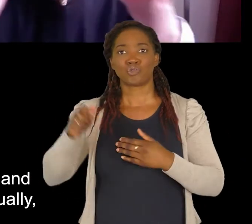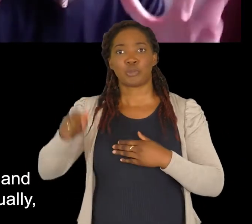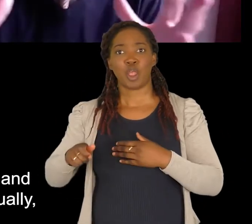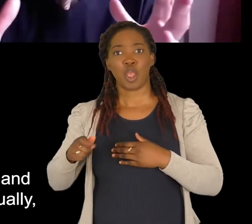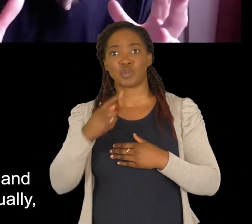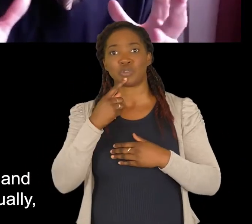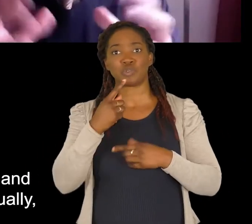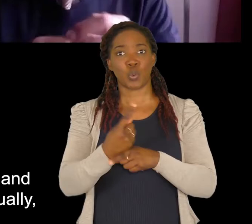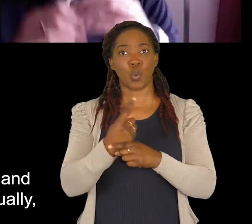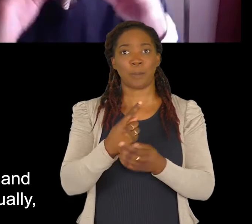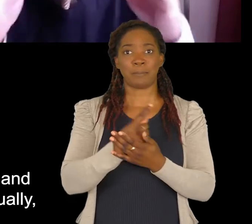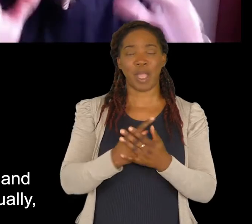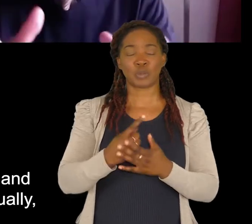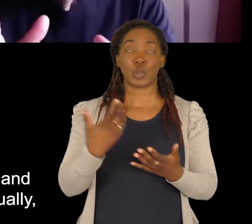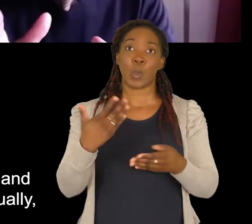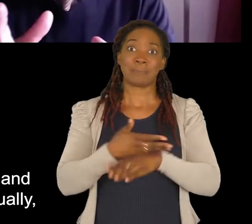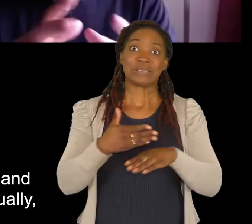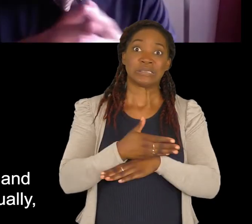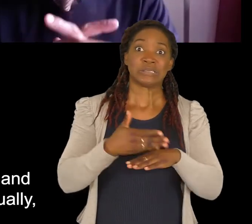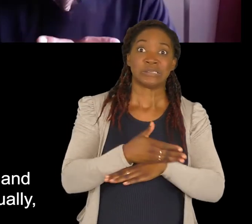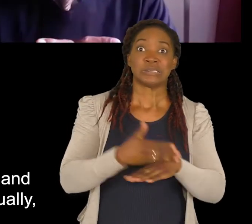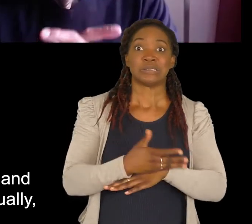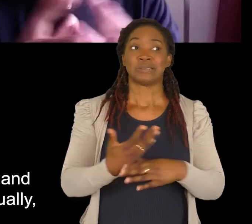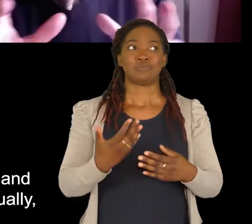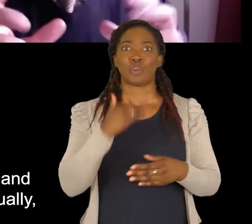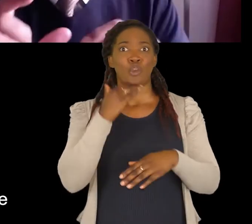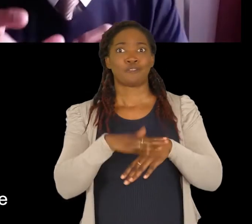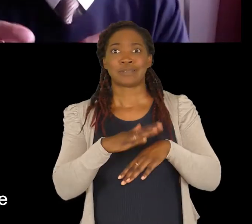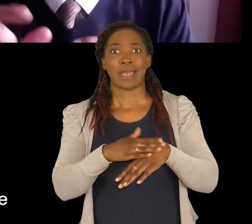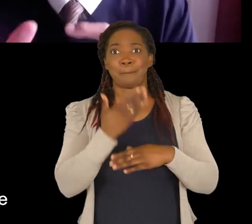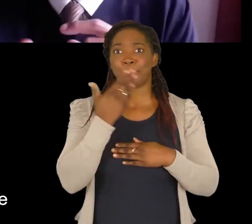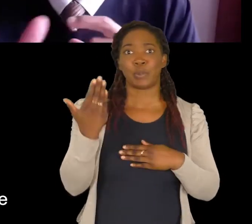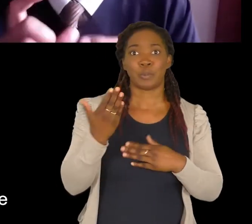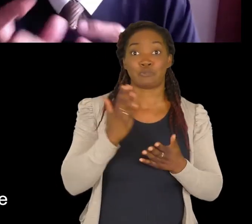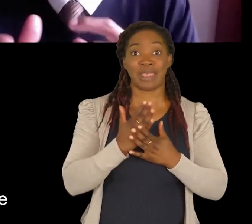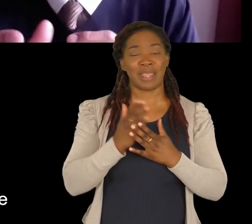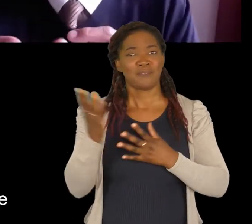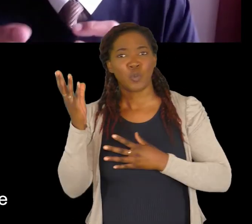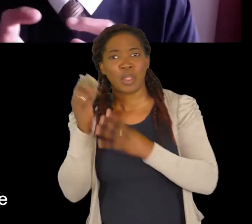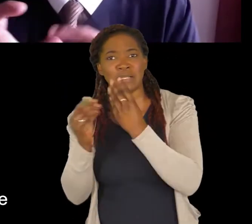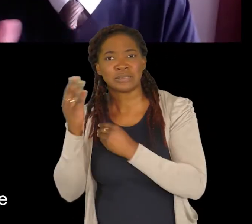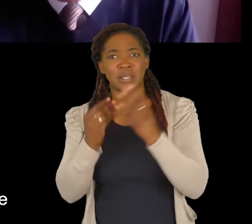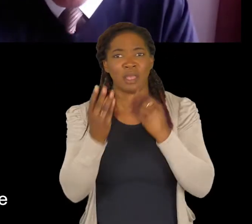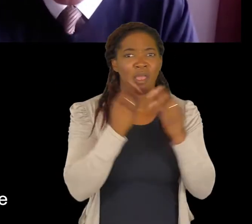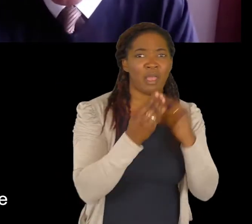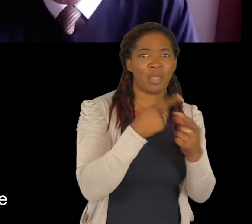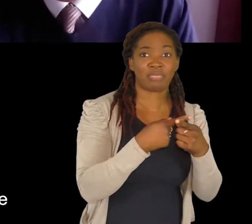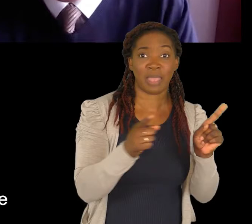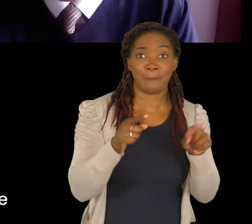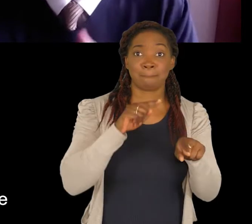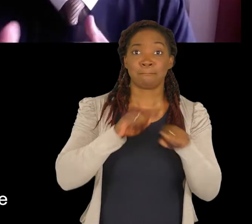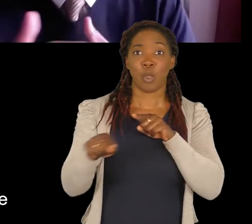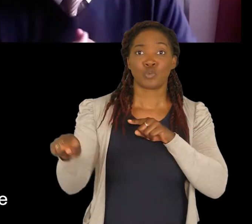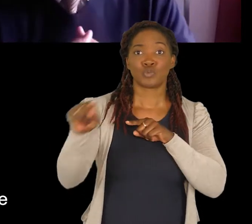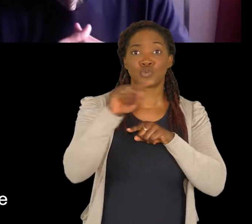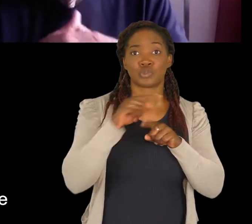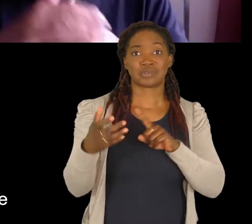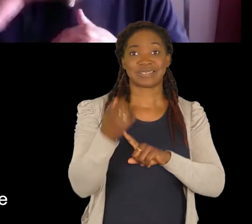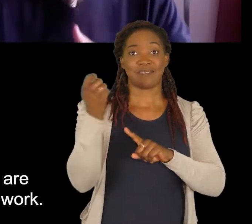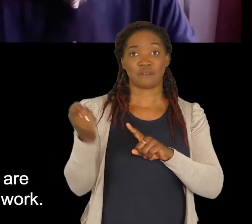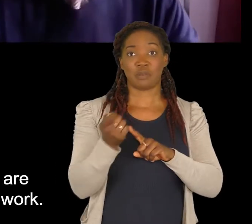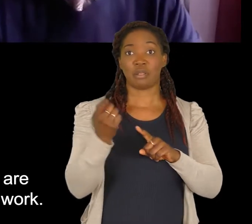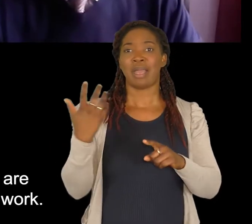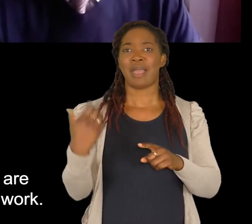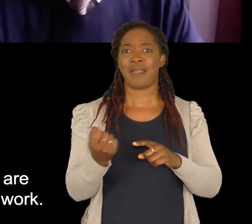being super busy and not having enough time for anything. But actually, if you really listen to those people that have been the most successful, they